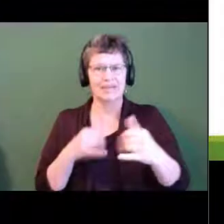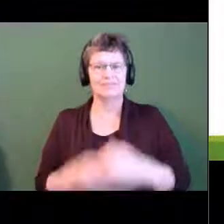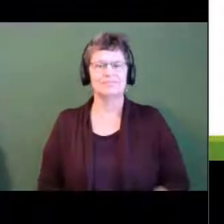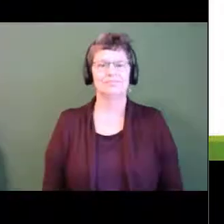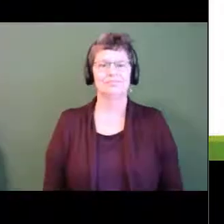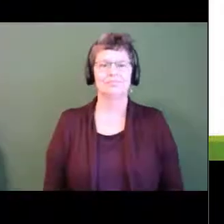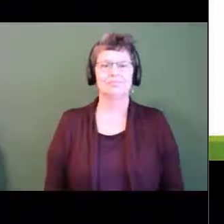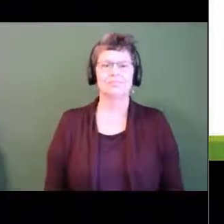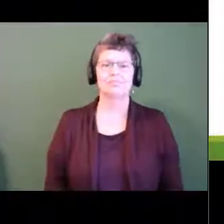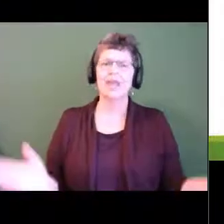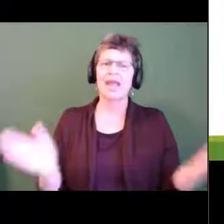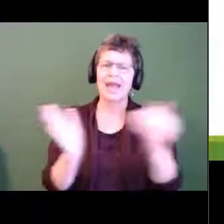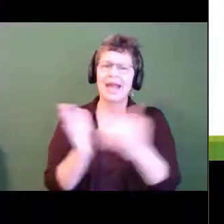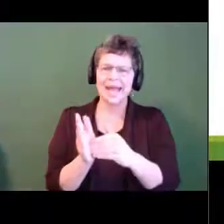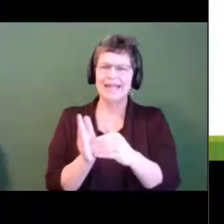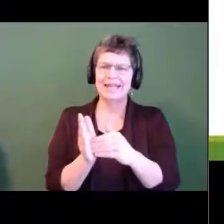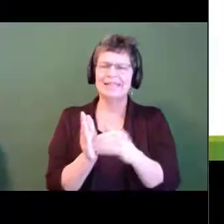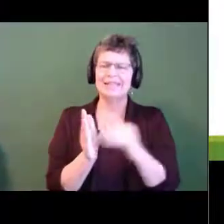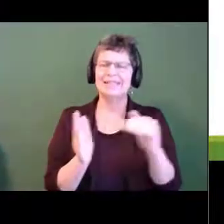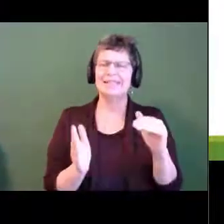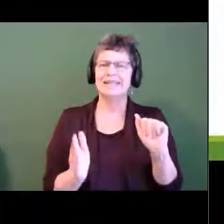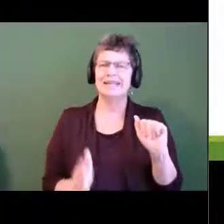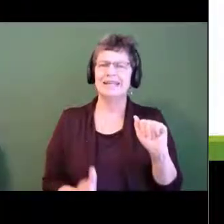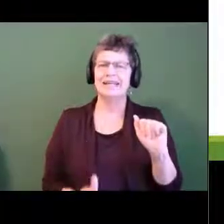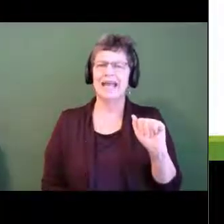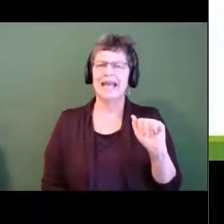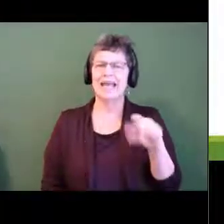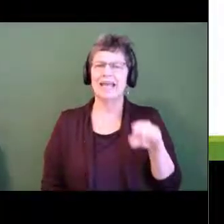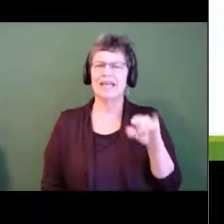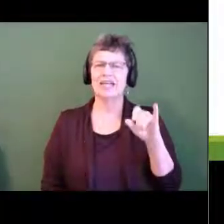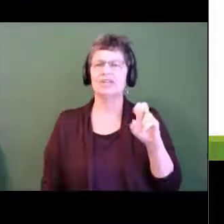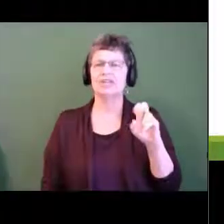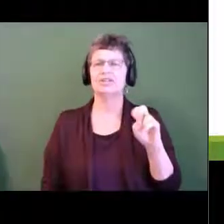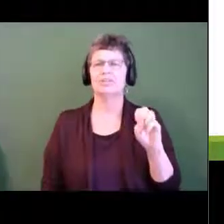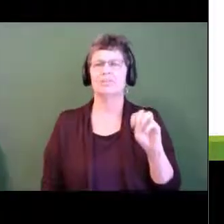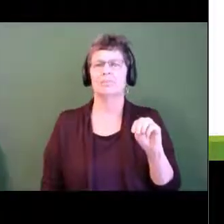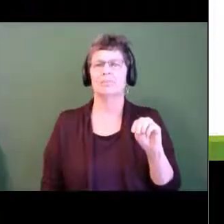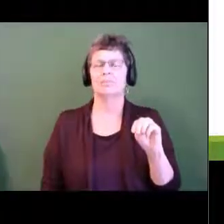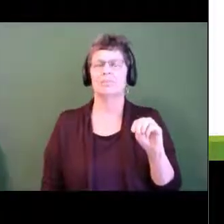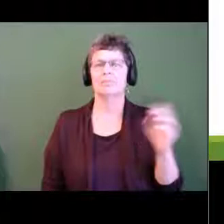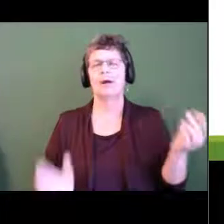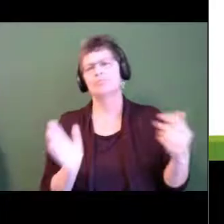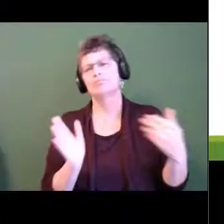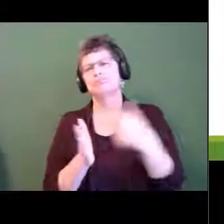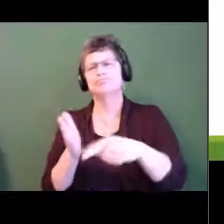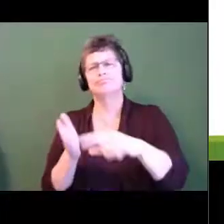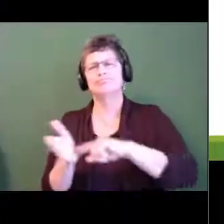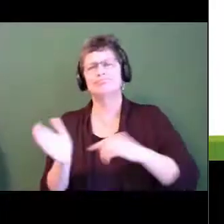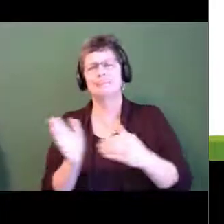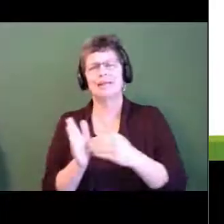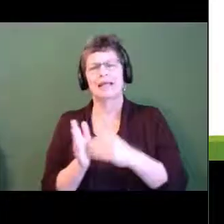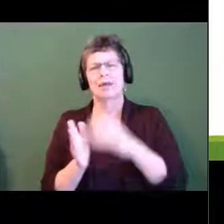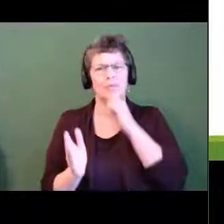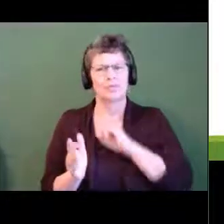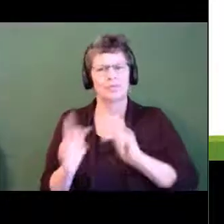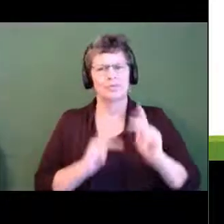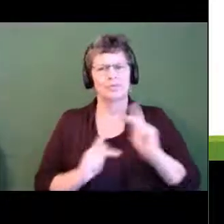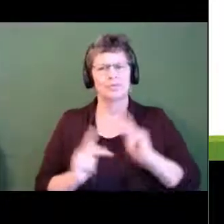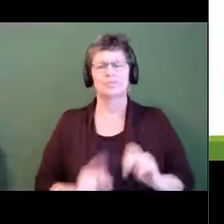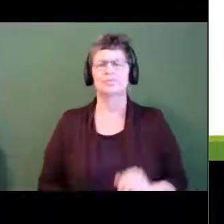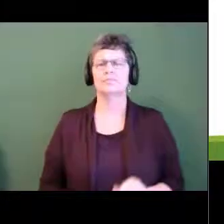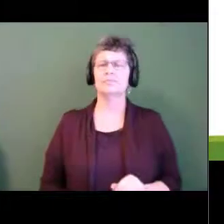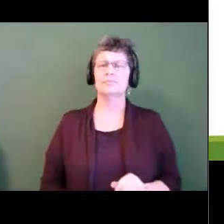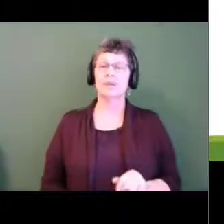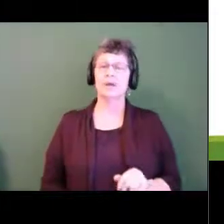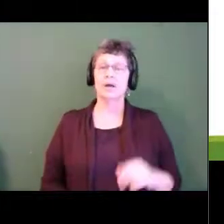Anti-ageism, that was also an anti-ageism project, really. But we also did other things around anti-ageism. We created a toolkit for